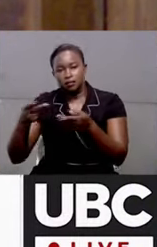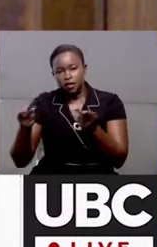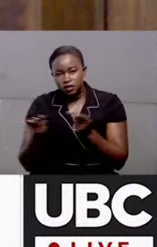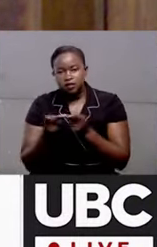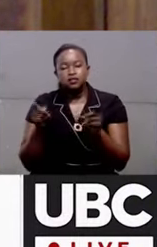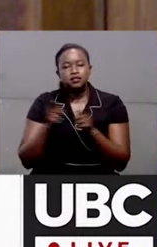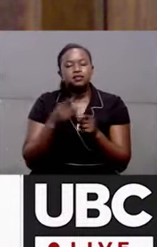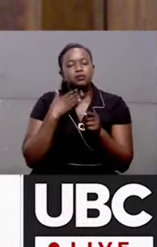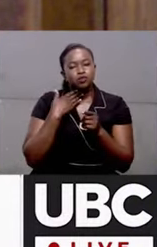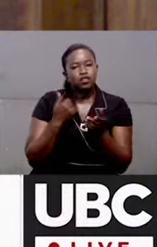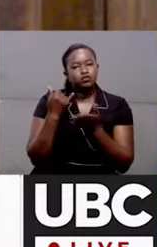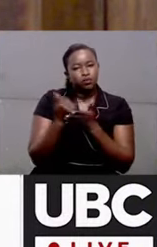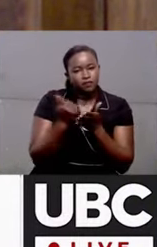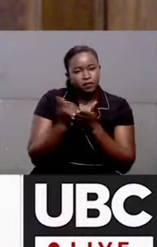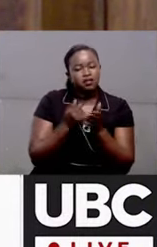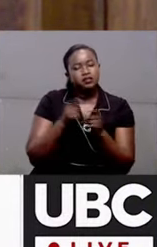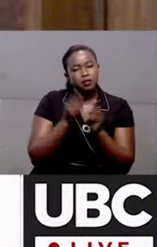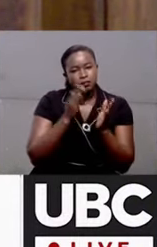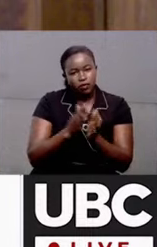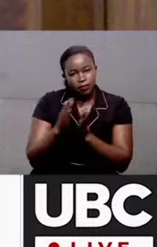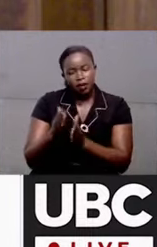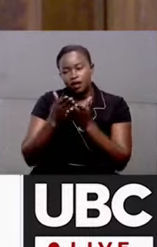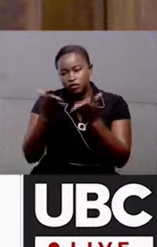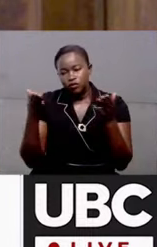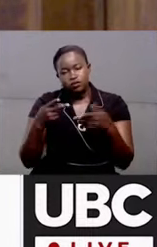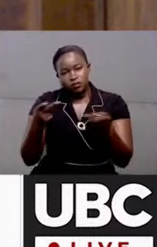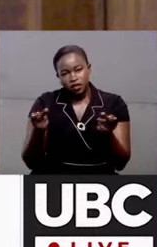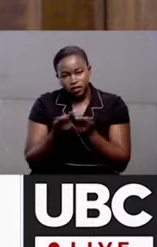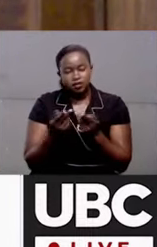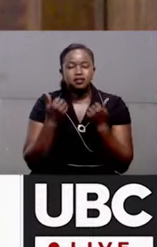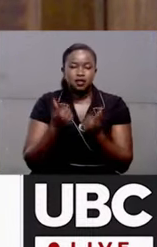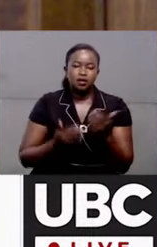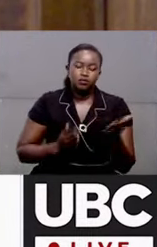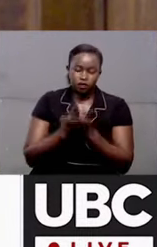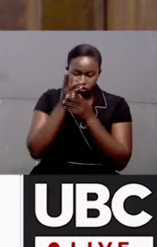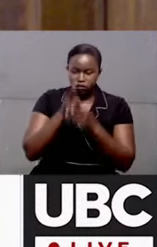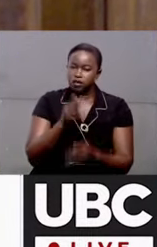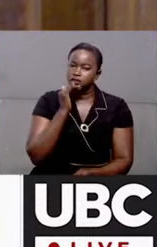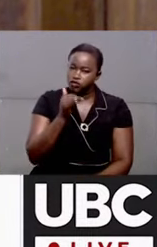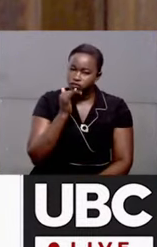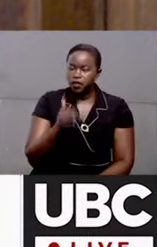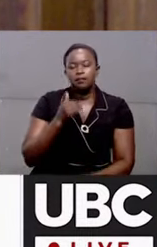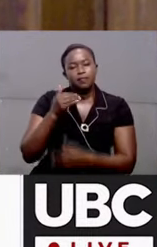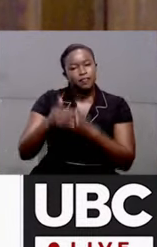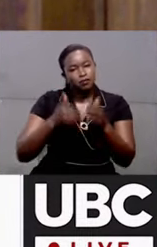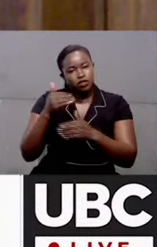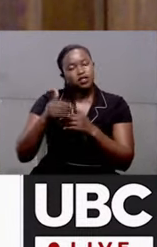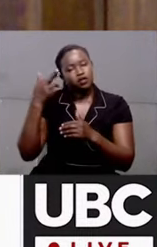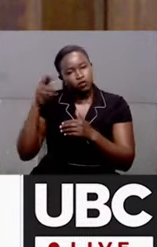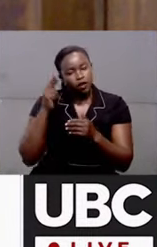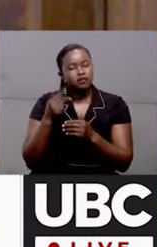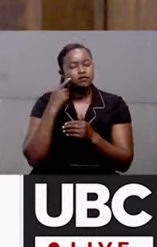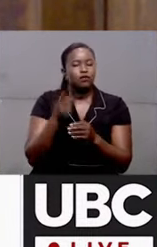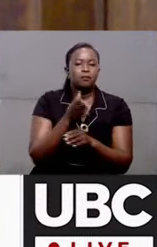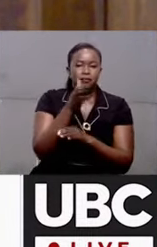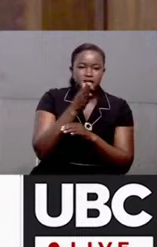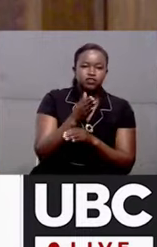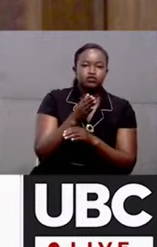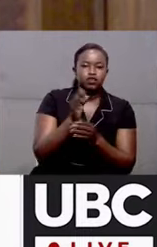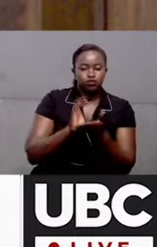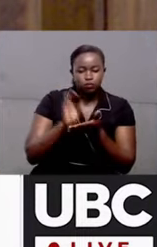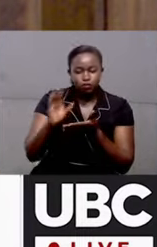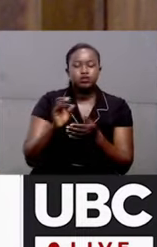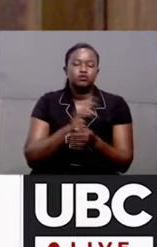need to invest and prepare those places. And so, Right Honorable Speaker, it would be procedurally correct for the ministry to put